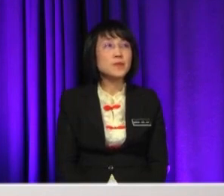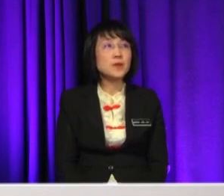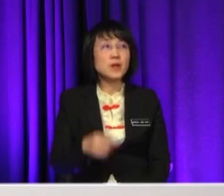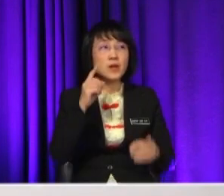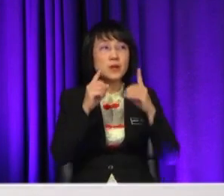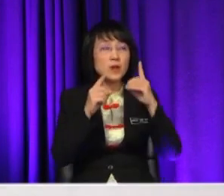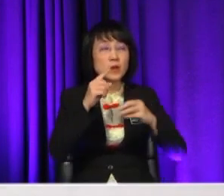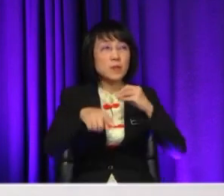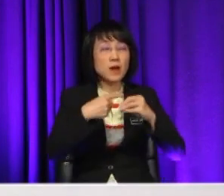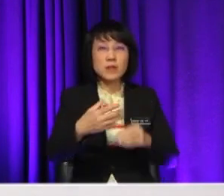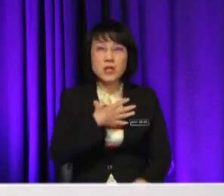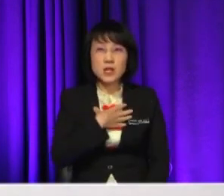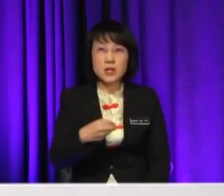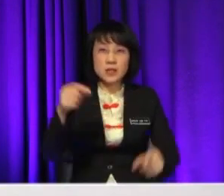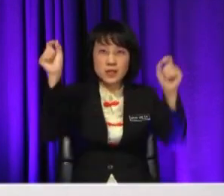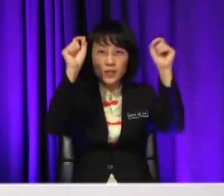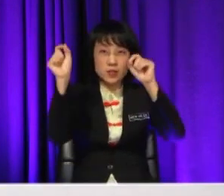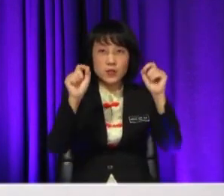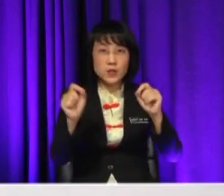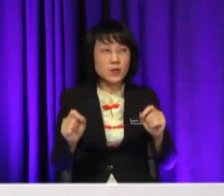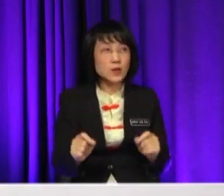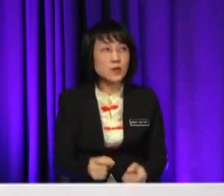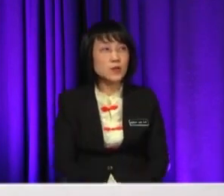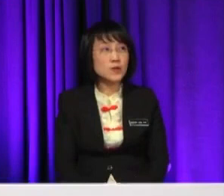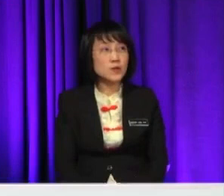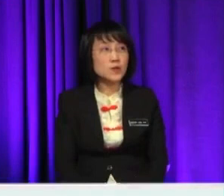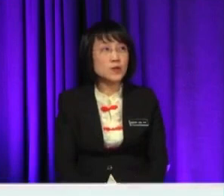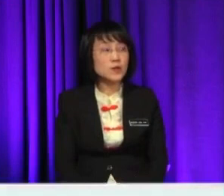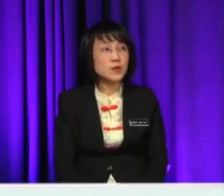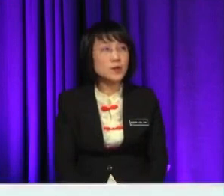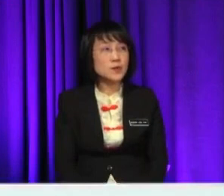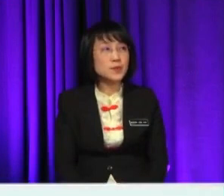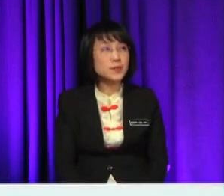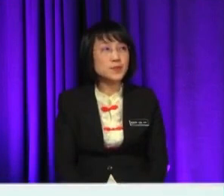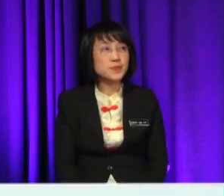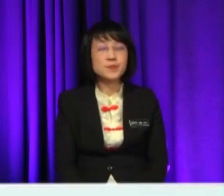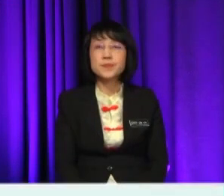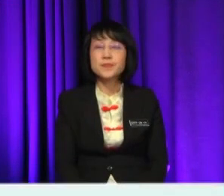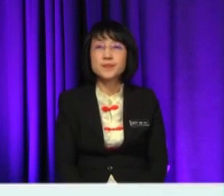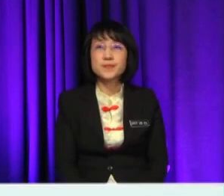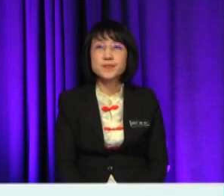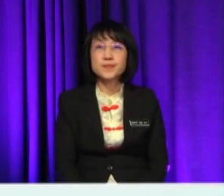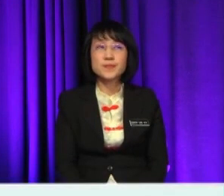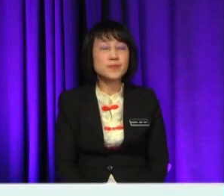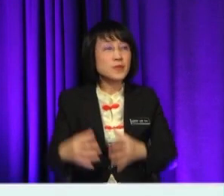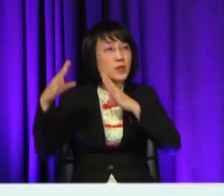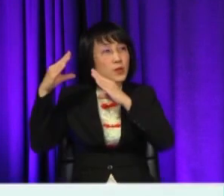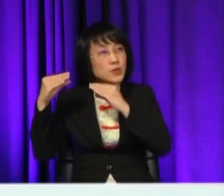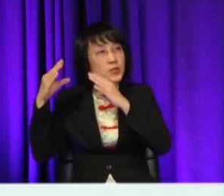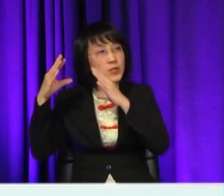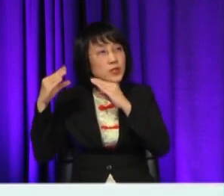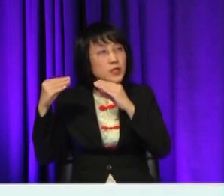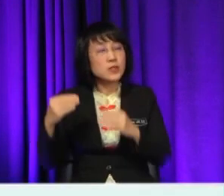that. That little bit of smudge. Right. So here we can see that the cushion of snow is